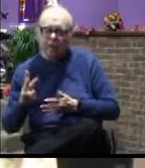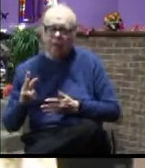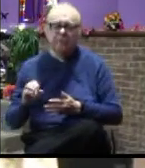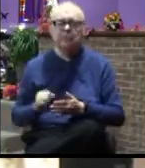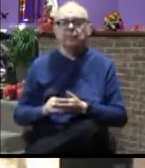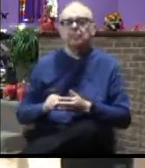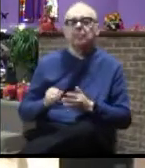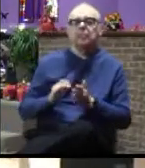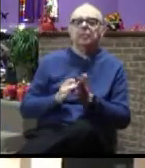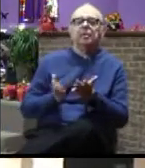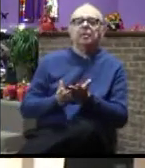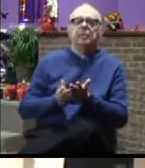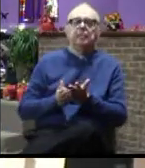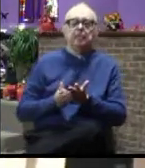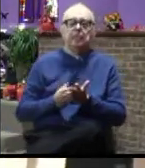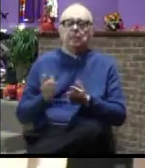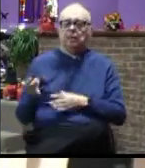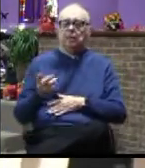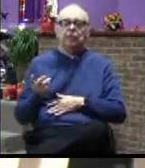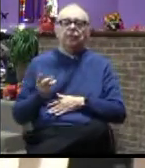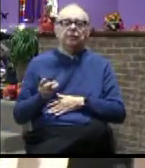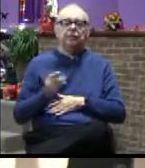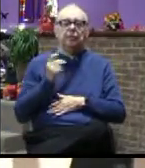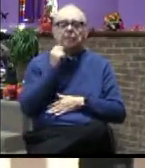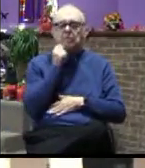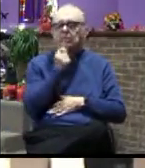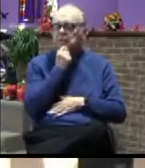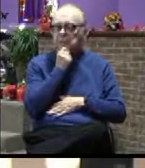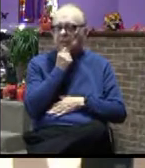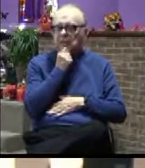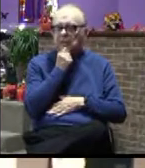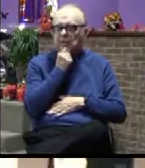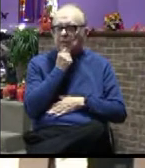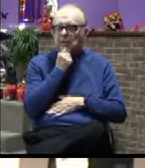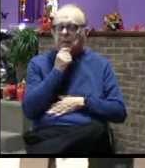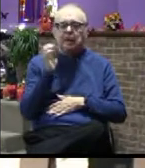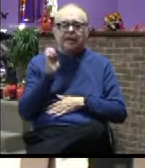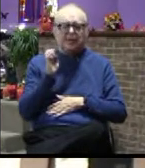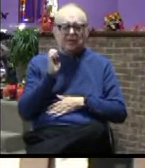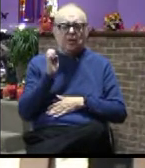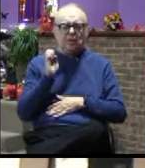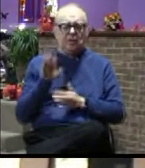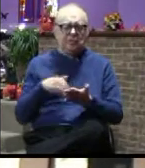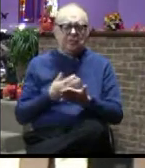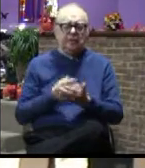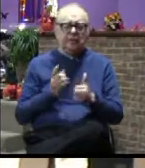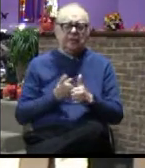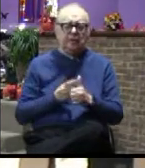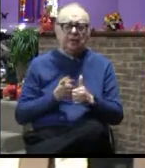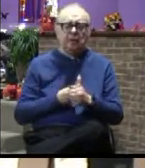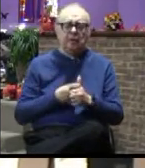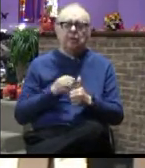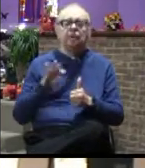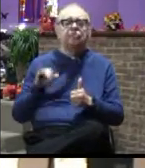The Bible says that they were twins. Esau was delivered first, so he was the firstborn.